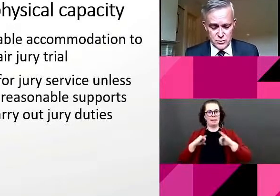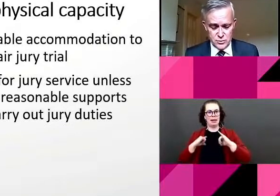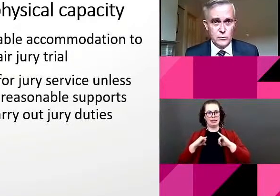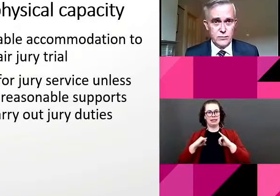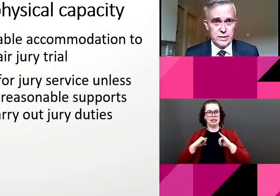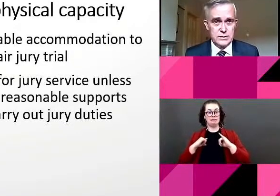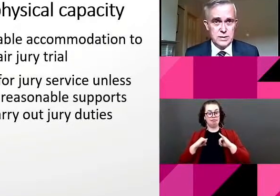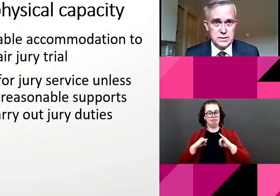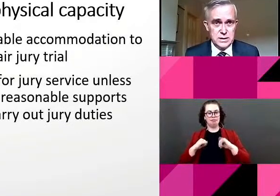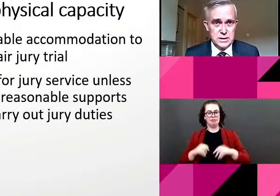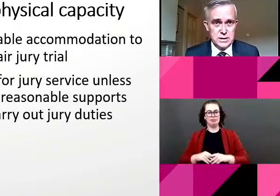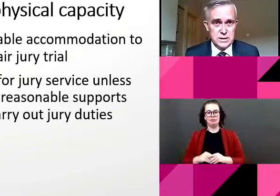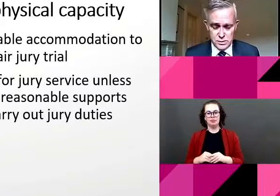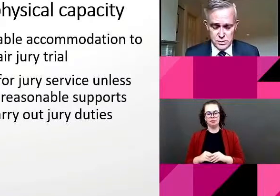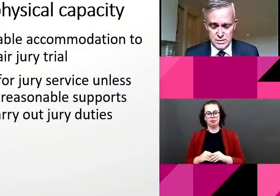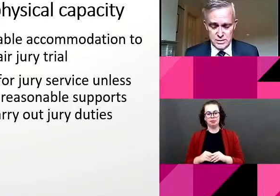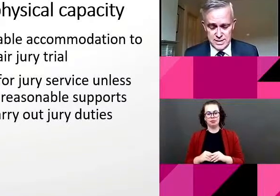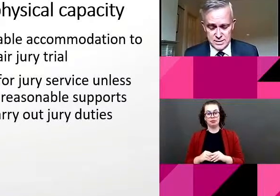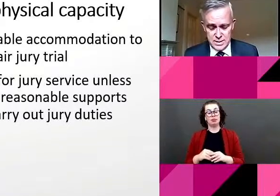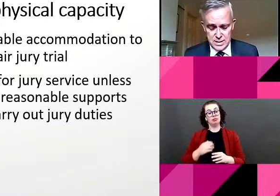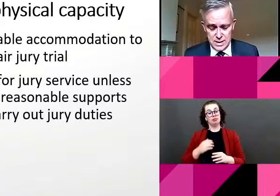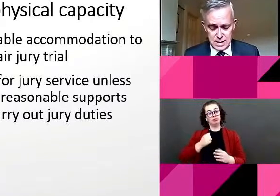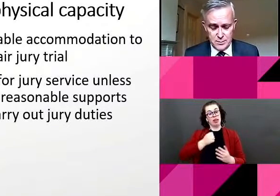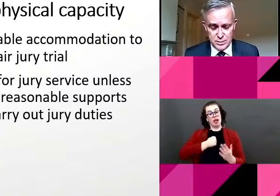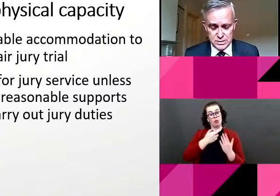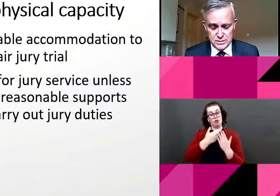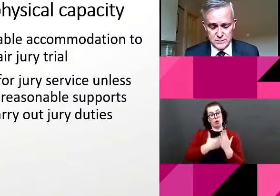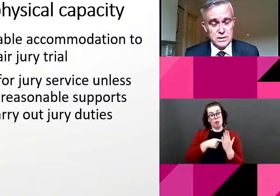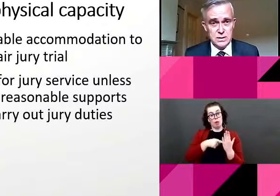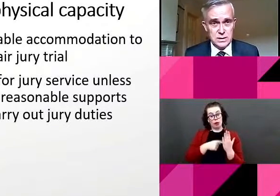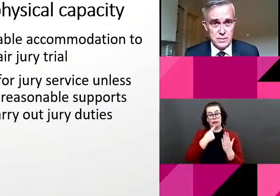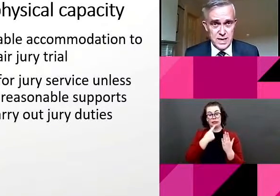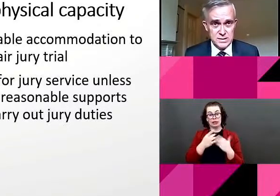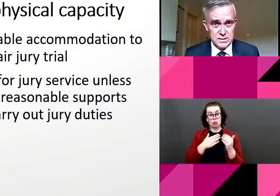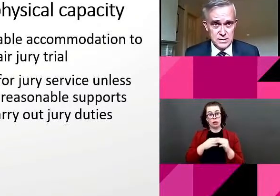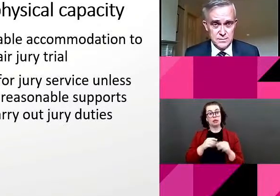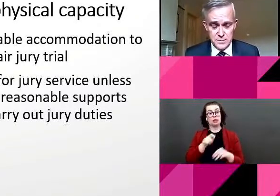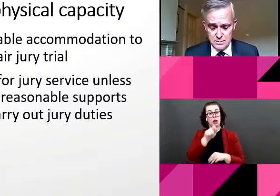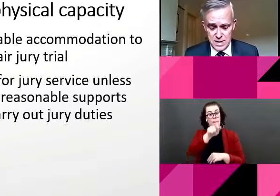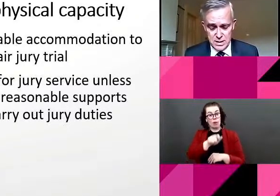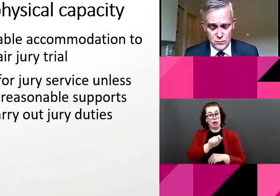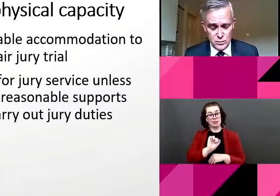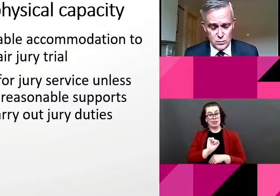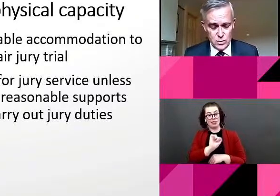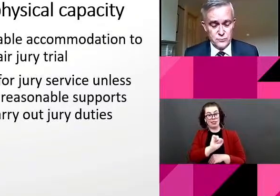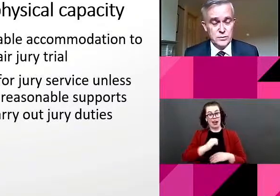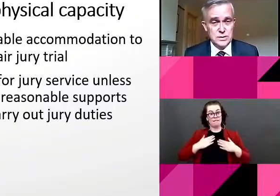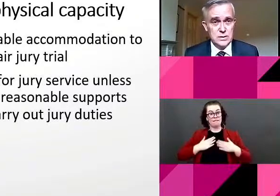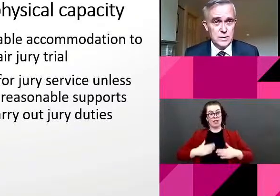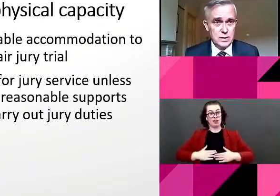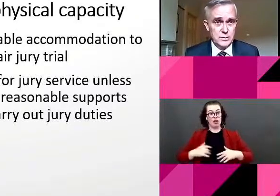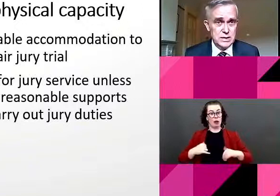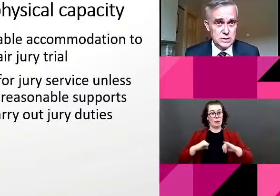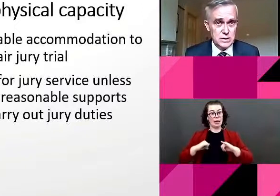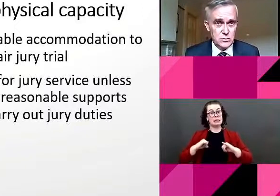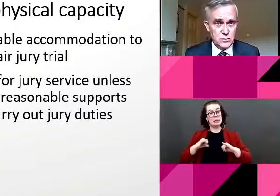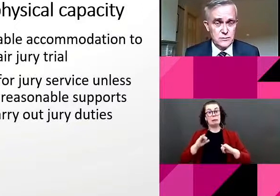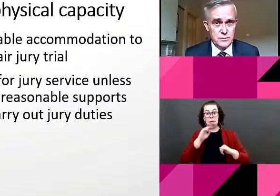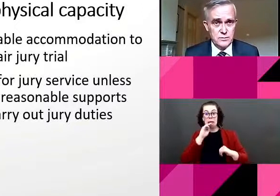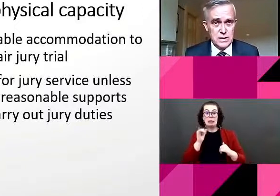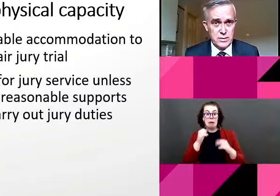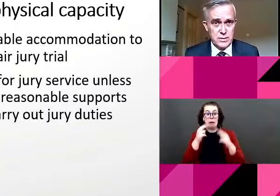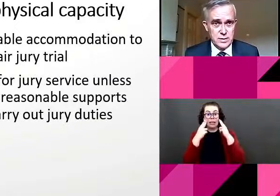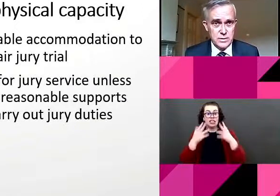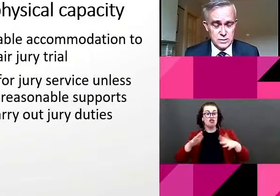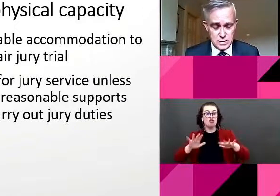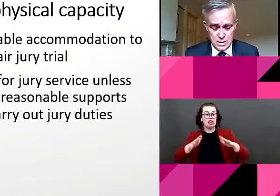there we recognized in the report that a person's physical capacity may require reasonable accommodation in order for